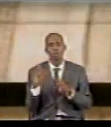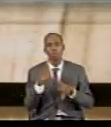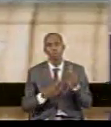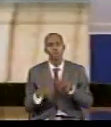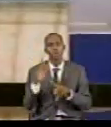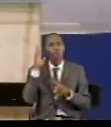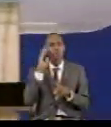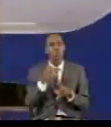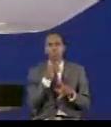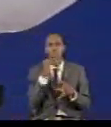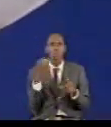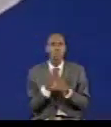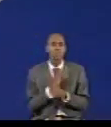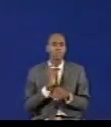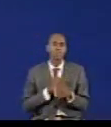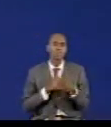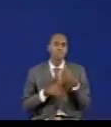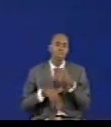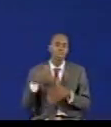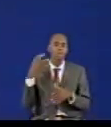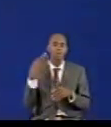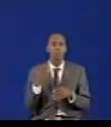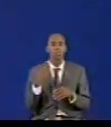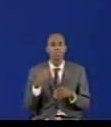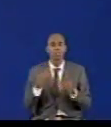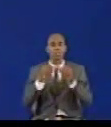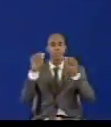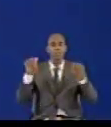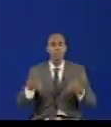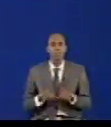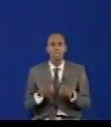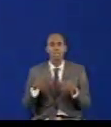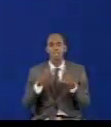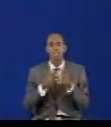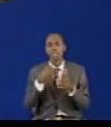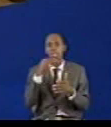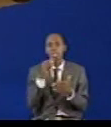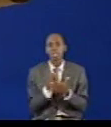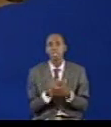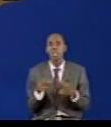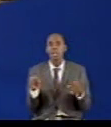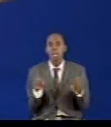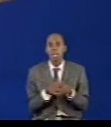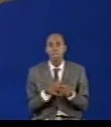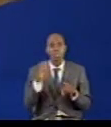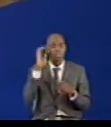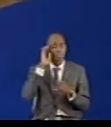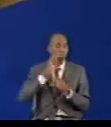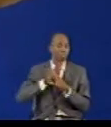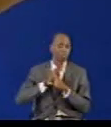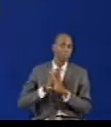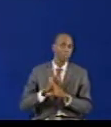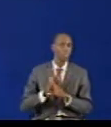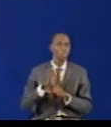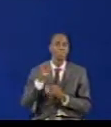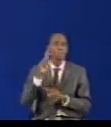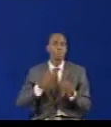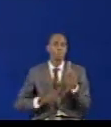us out of the pulpit. It says, as they resisted, the